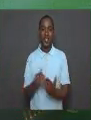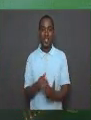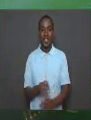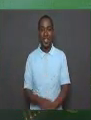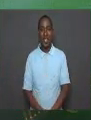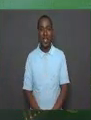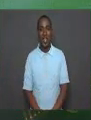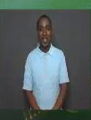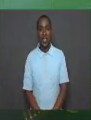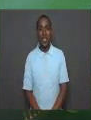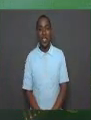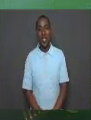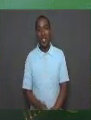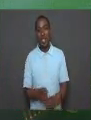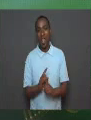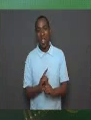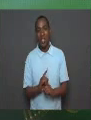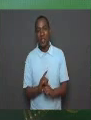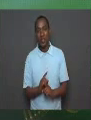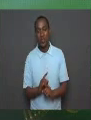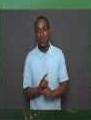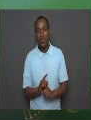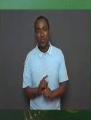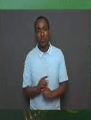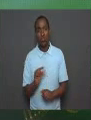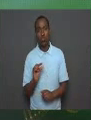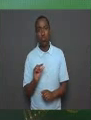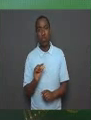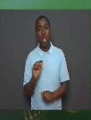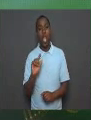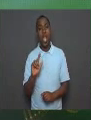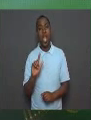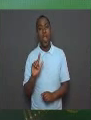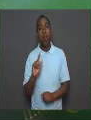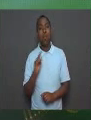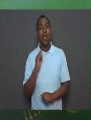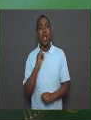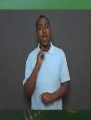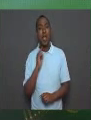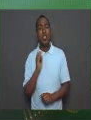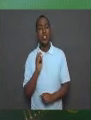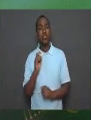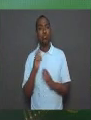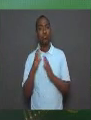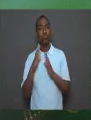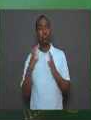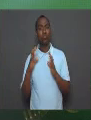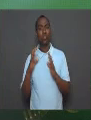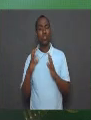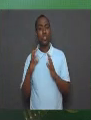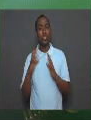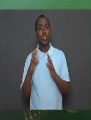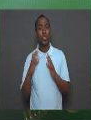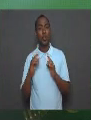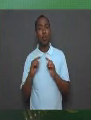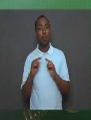Also, if you said that swollen lymph glands indicate that the body is fighting off